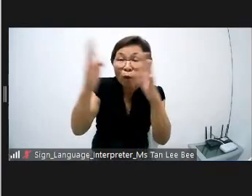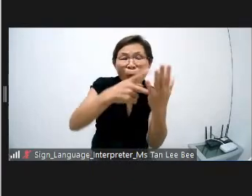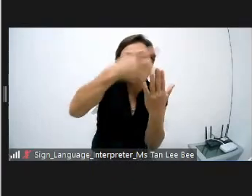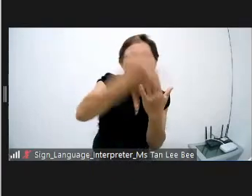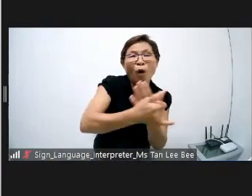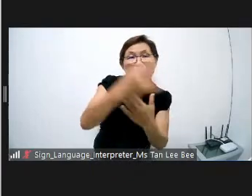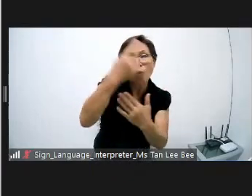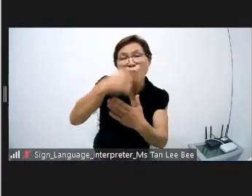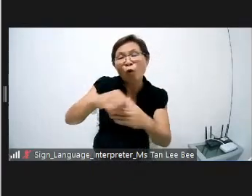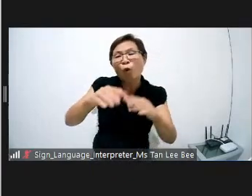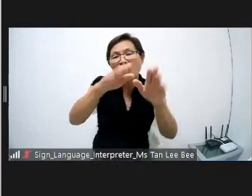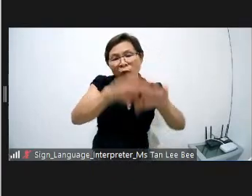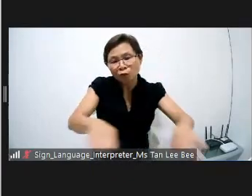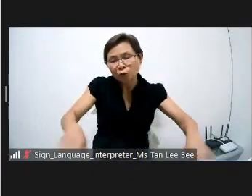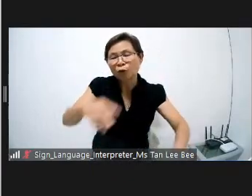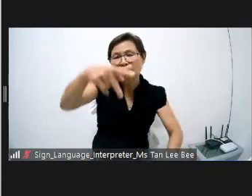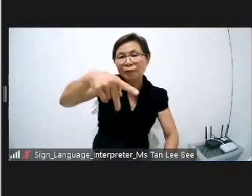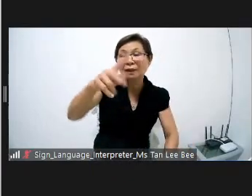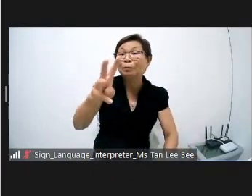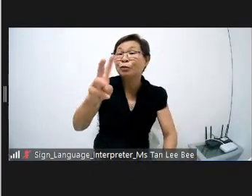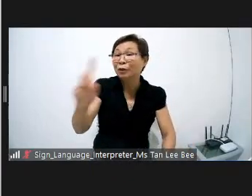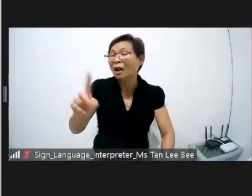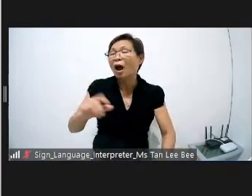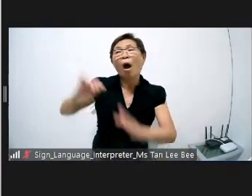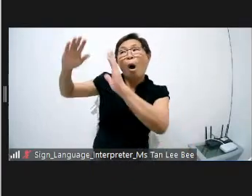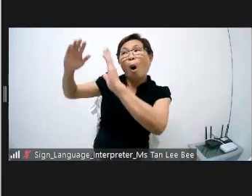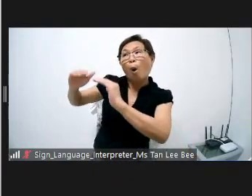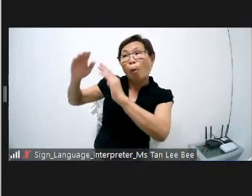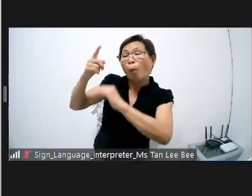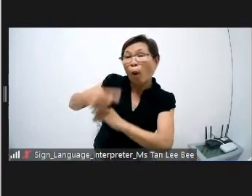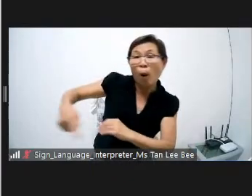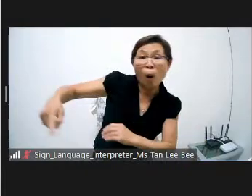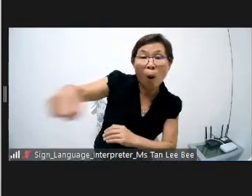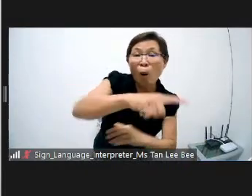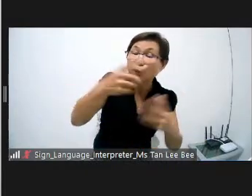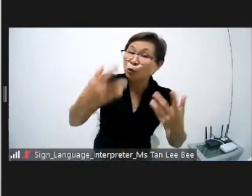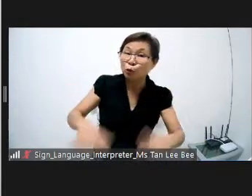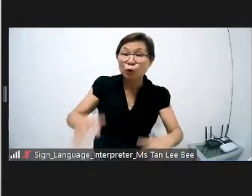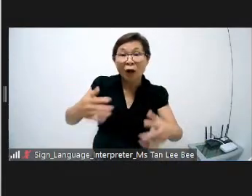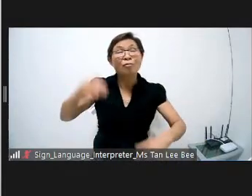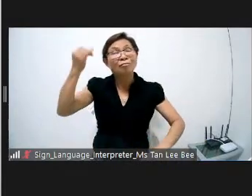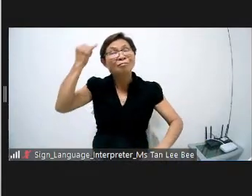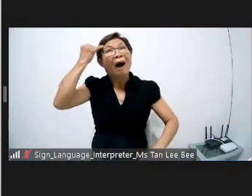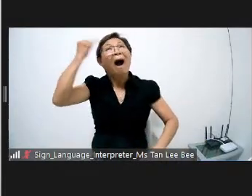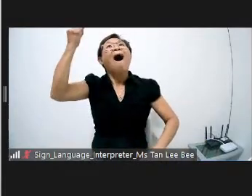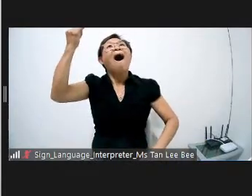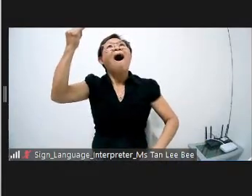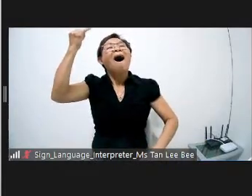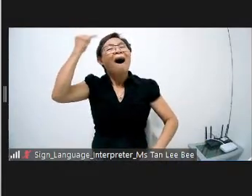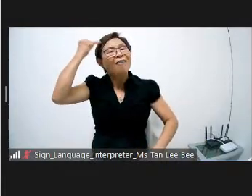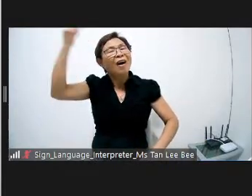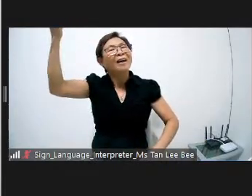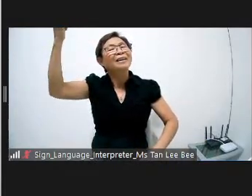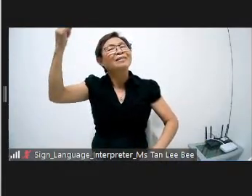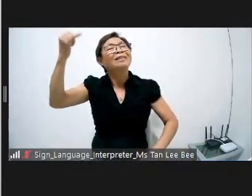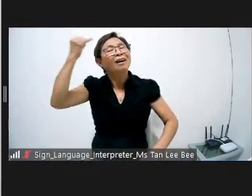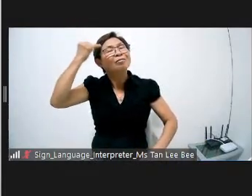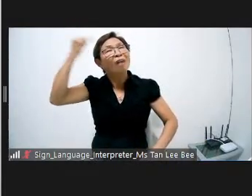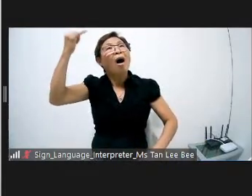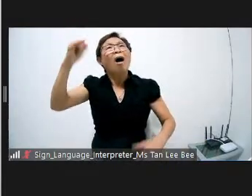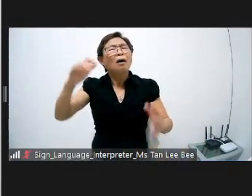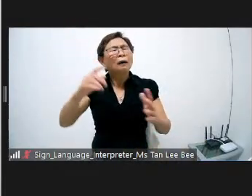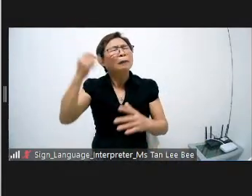disability. It is hoped that all of you now already have some ideas and notion on how to